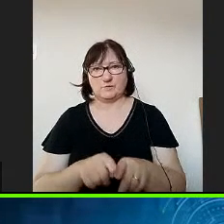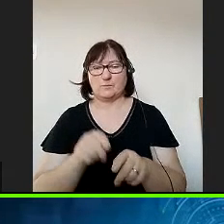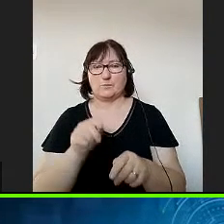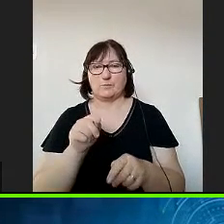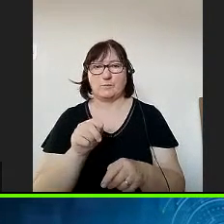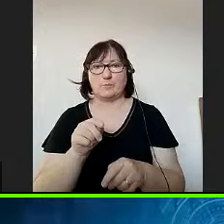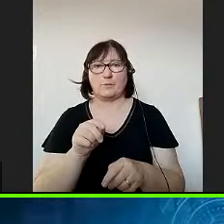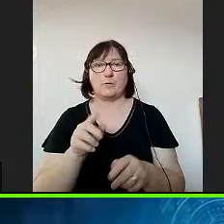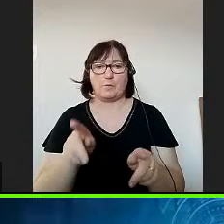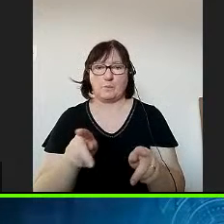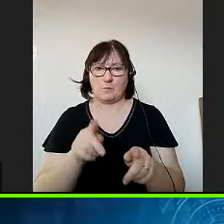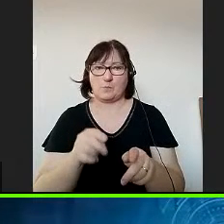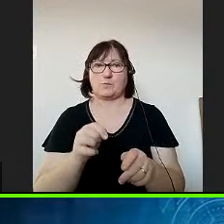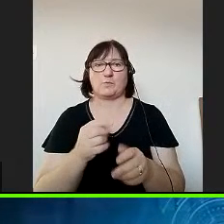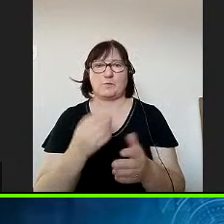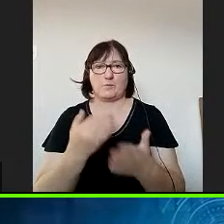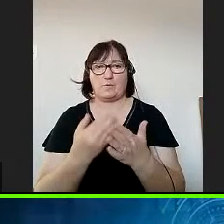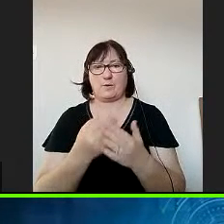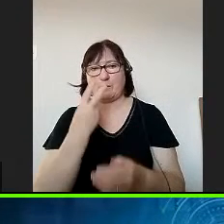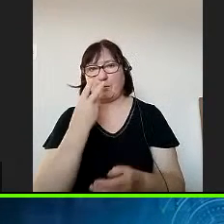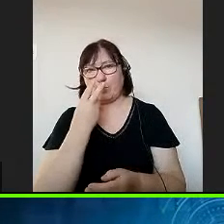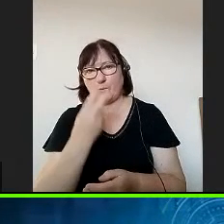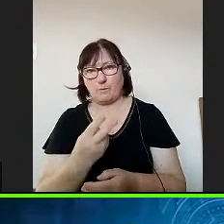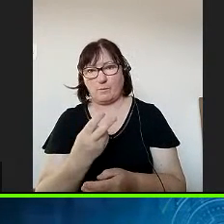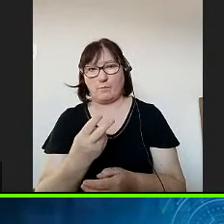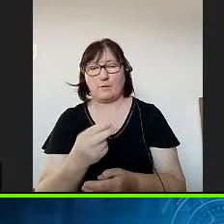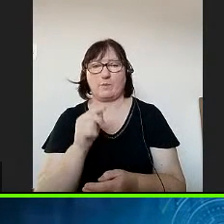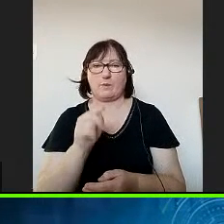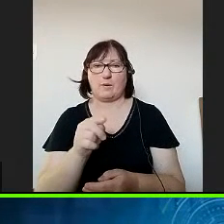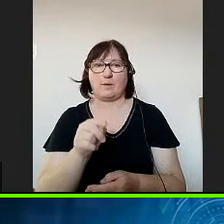YouTube channel for viewing at a later stage.